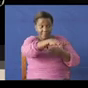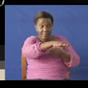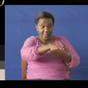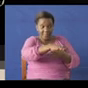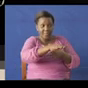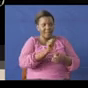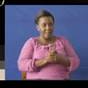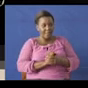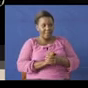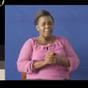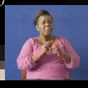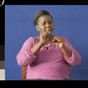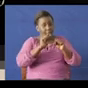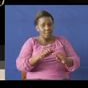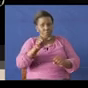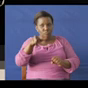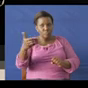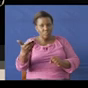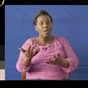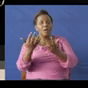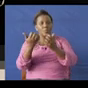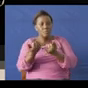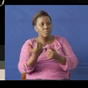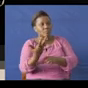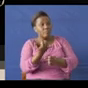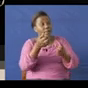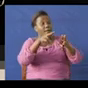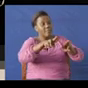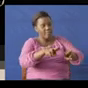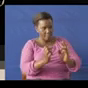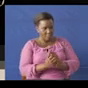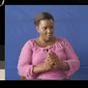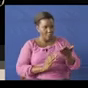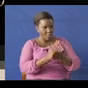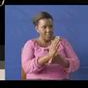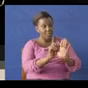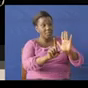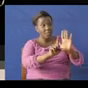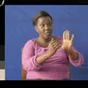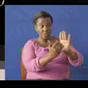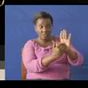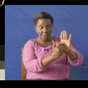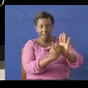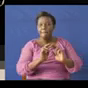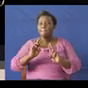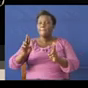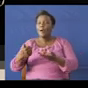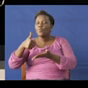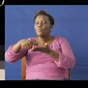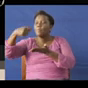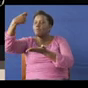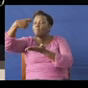damage must be punishable by law. Polluters should pay